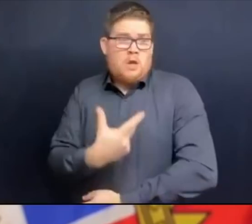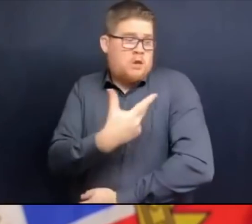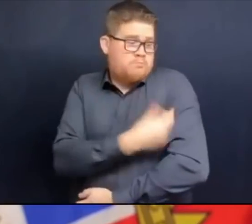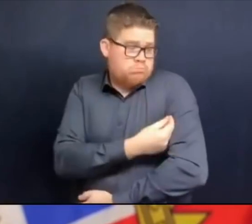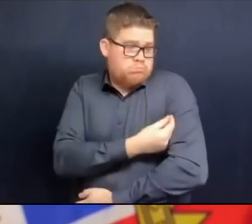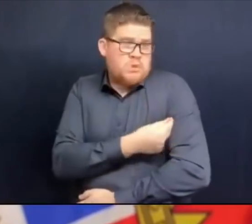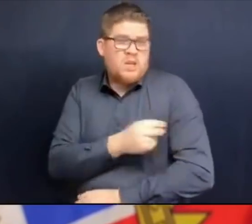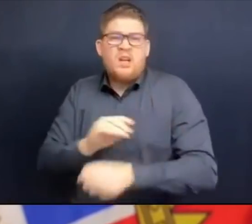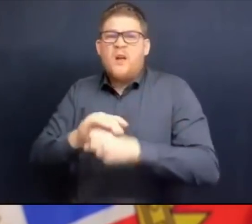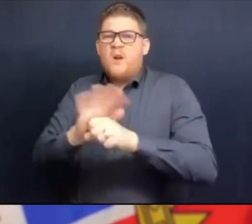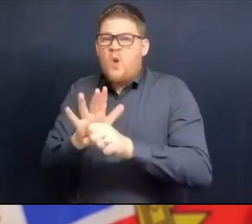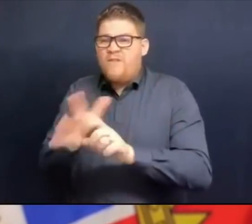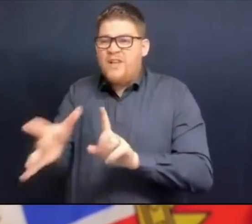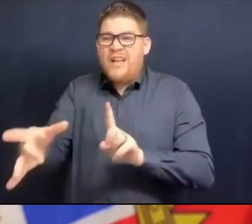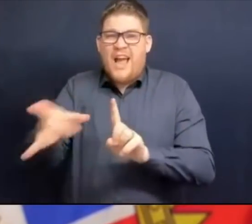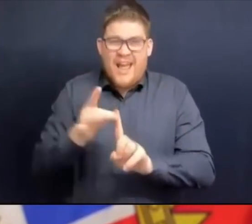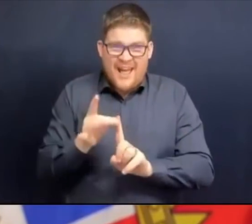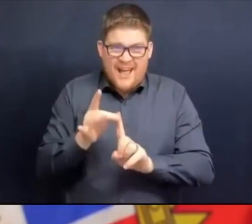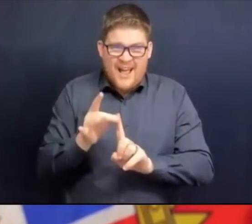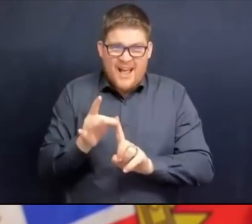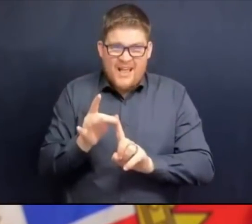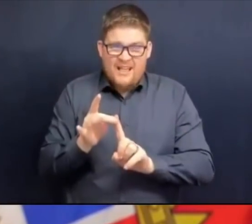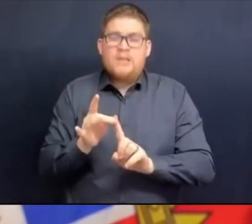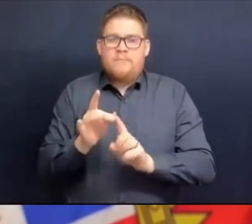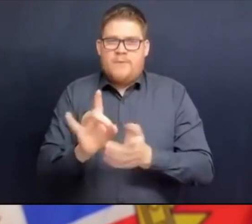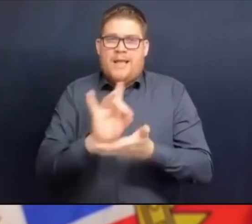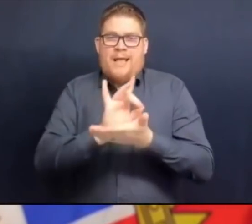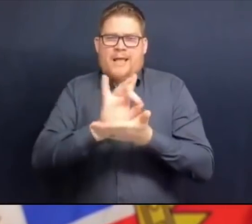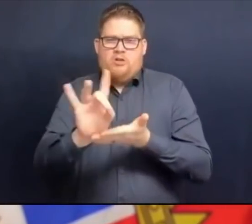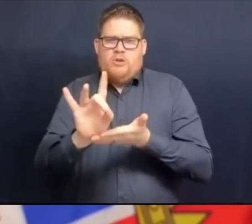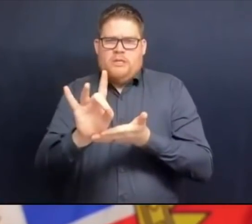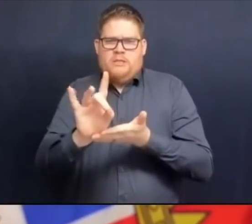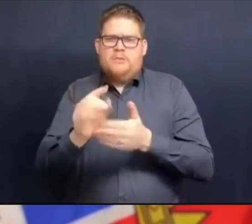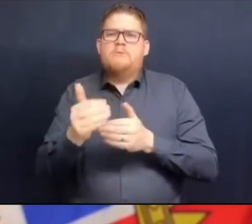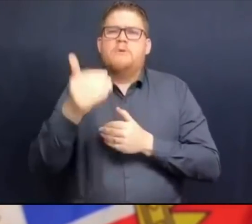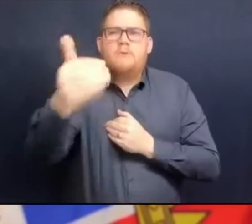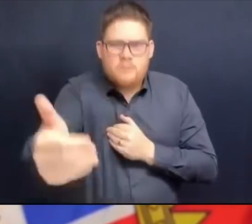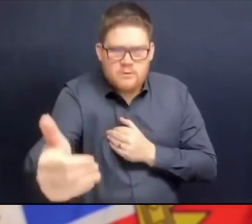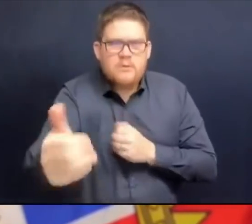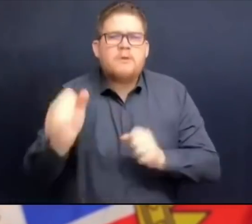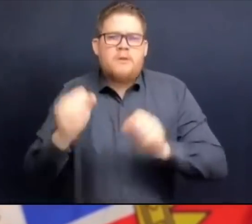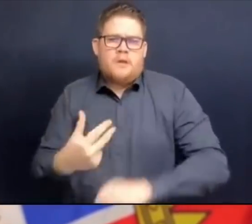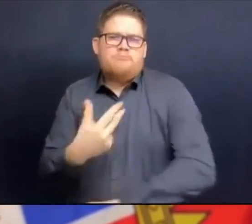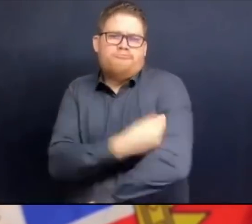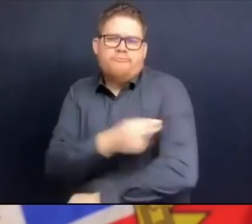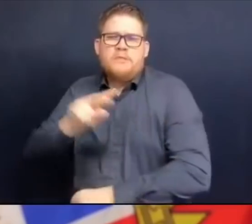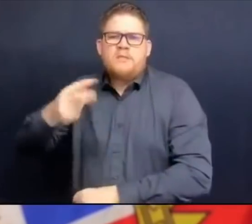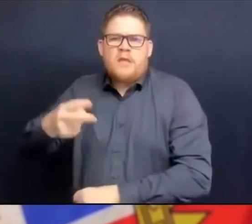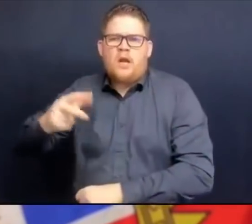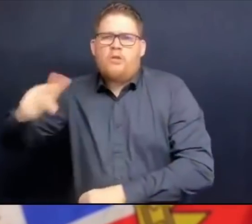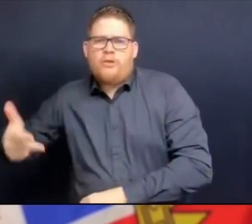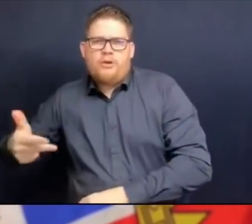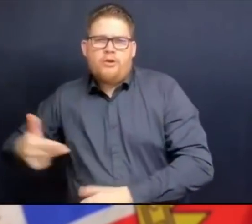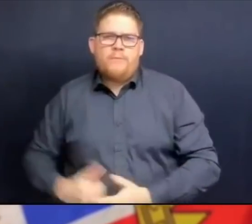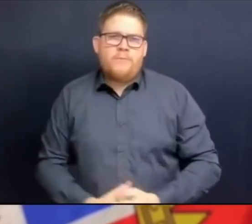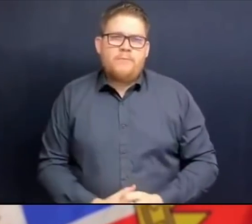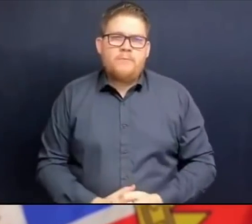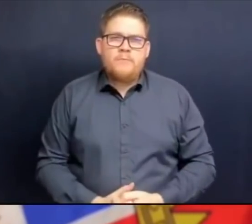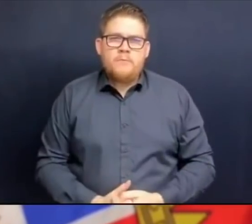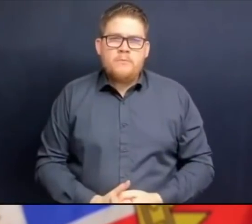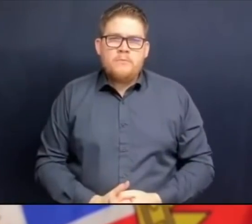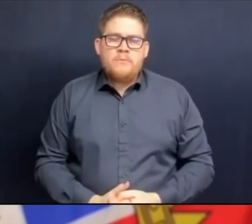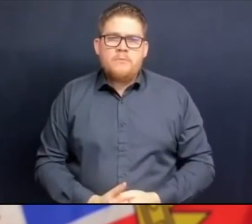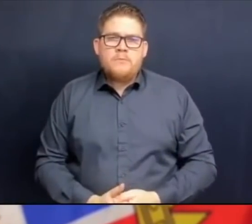what this does is it does mean you will have some degree of risk in that period of time. So it really depends on how much virus